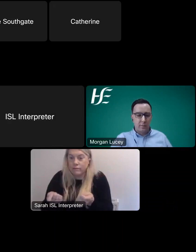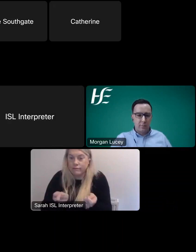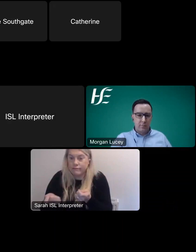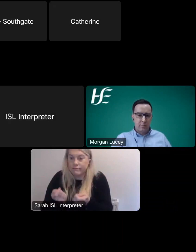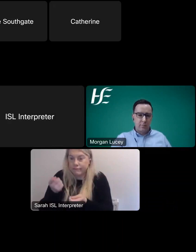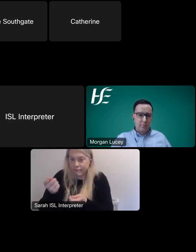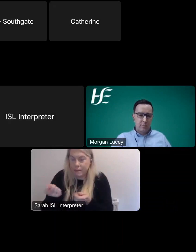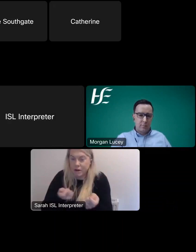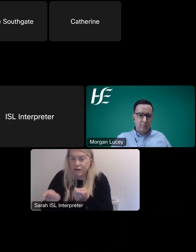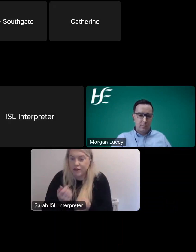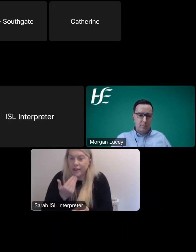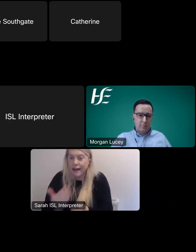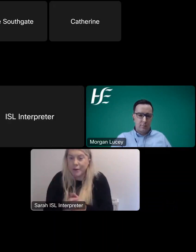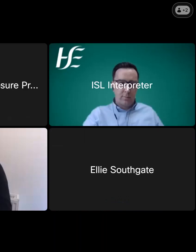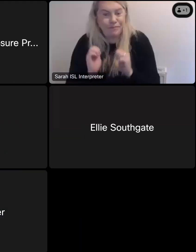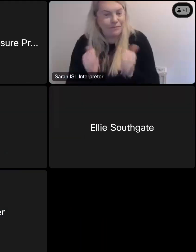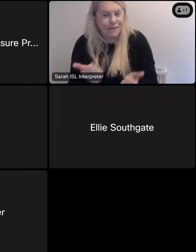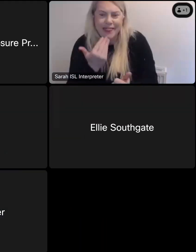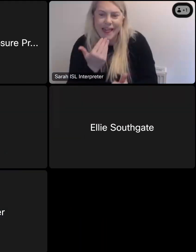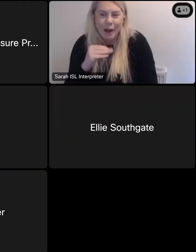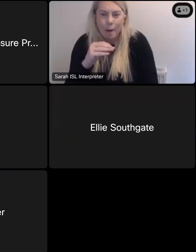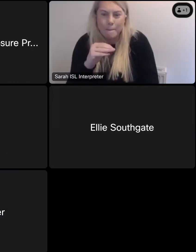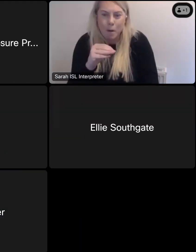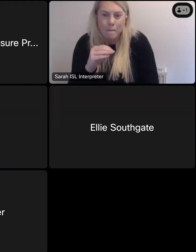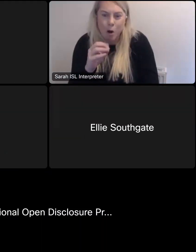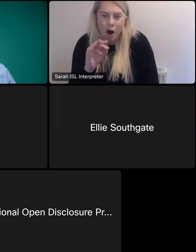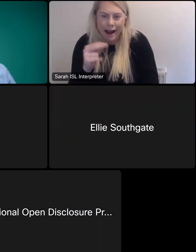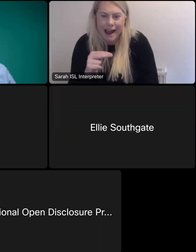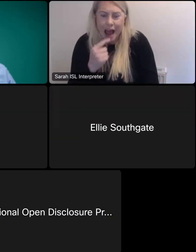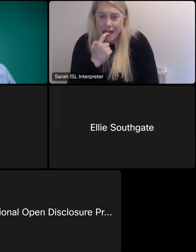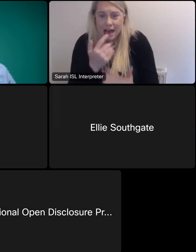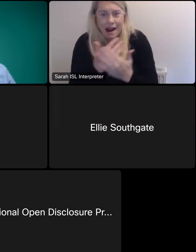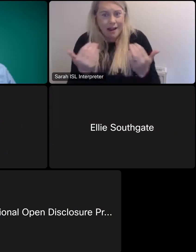folks. Thank you, Morgan. That was really insightful.